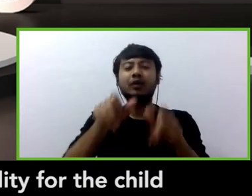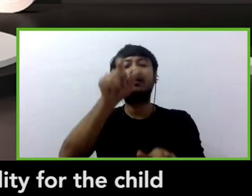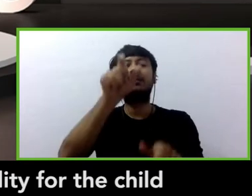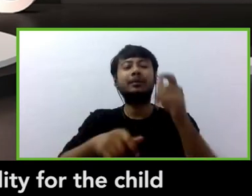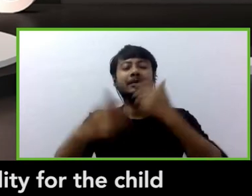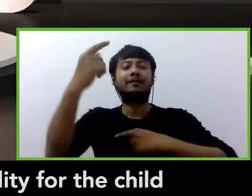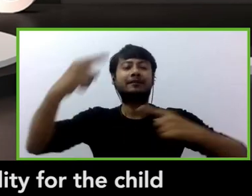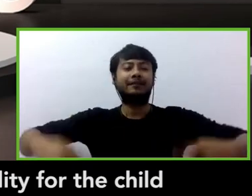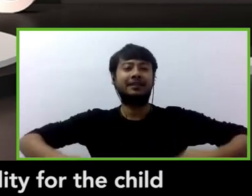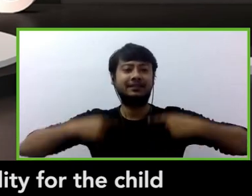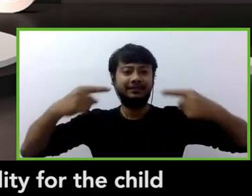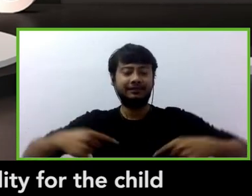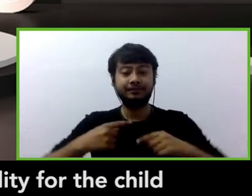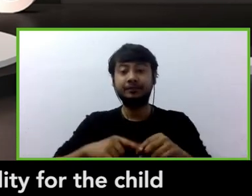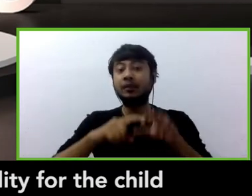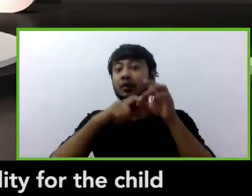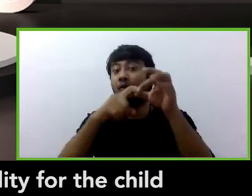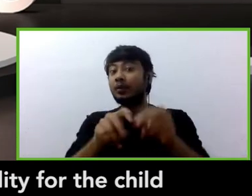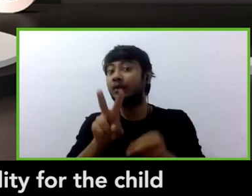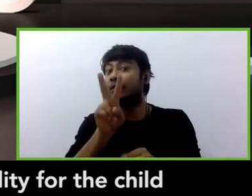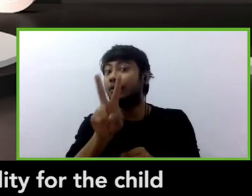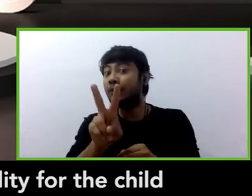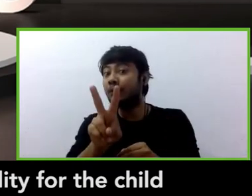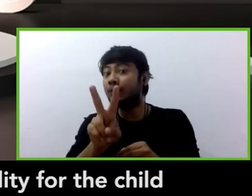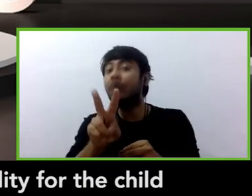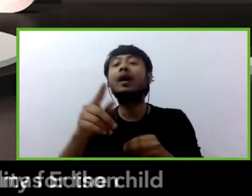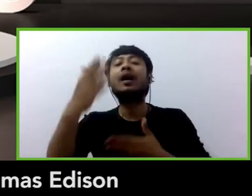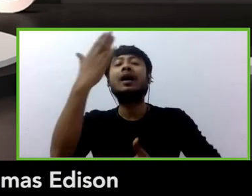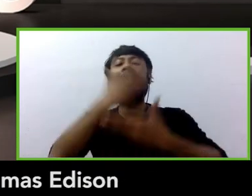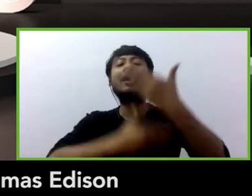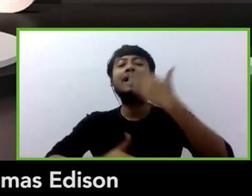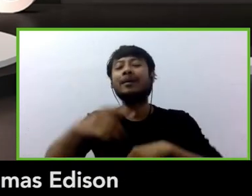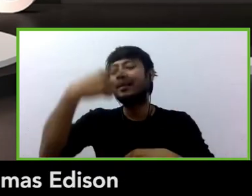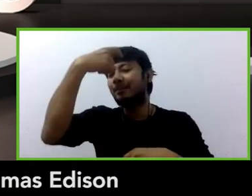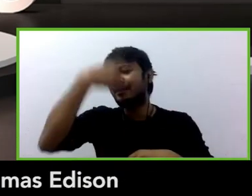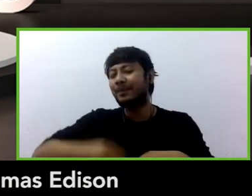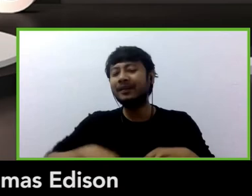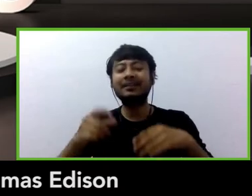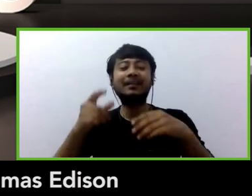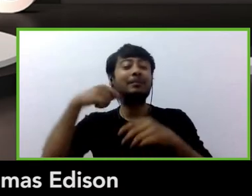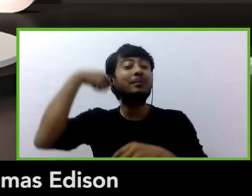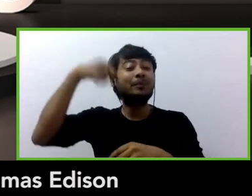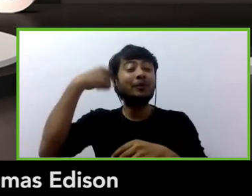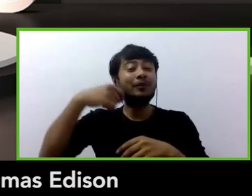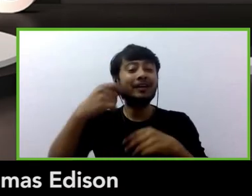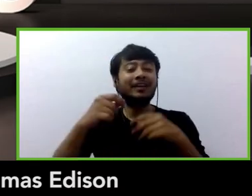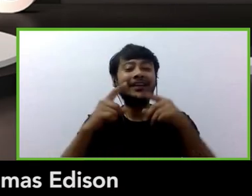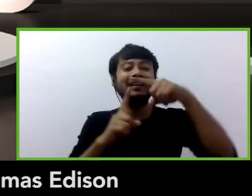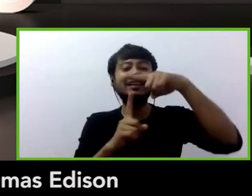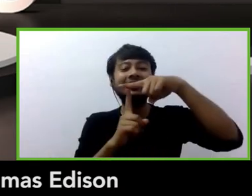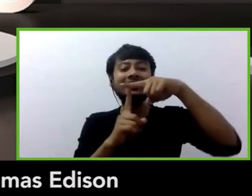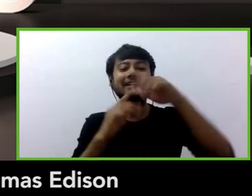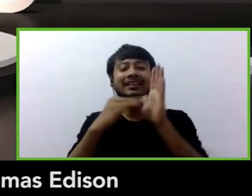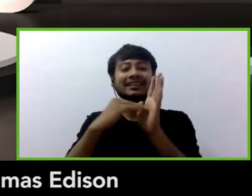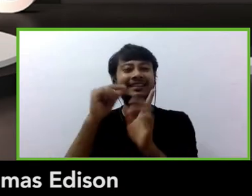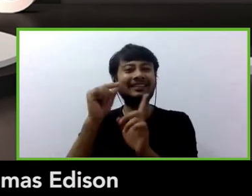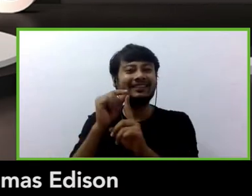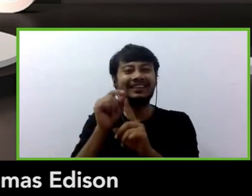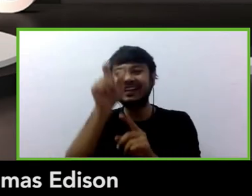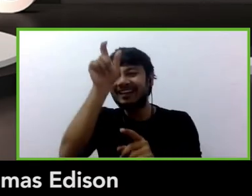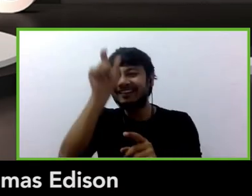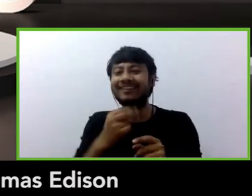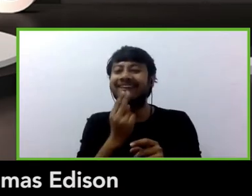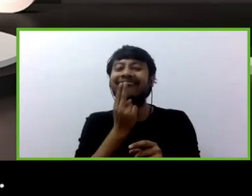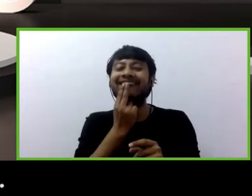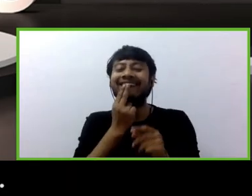question, dyslexia was a disability for the child in Tare Zameenpur. Do you know that